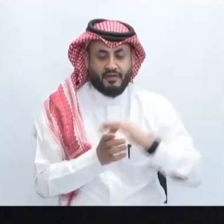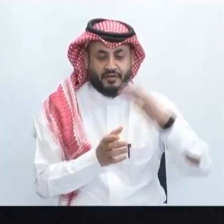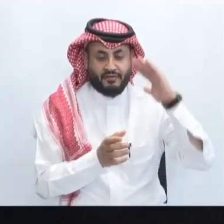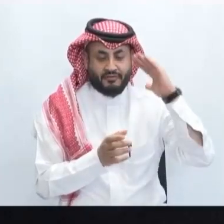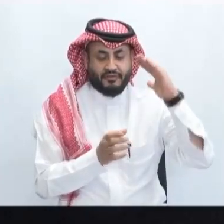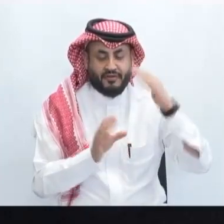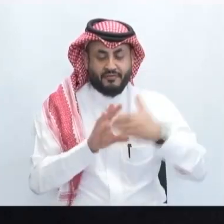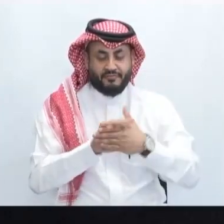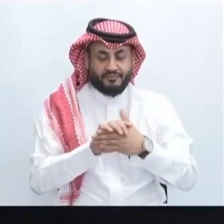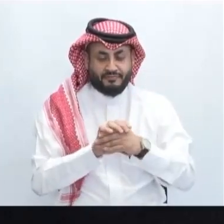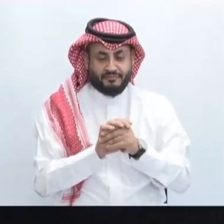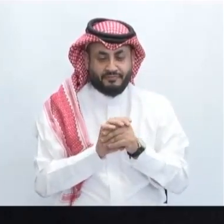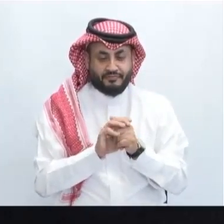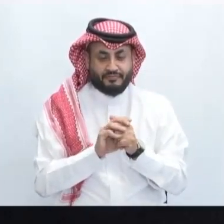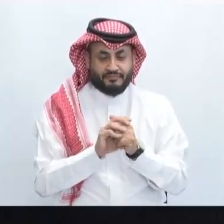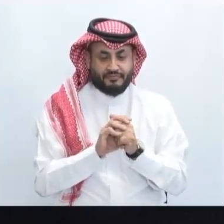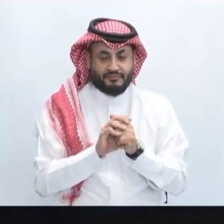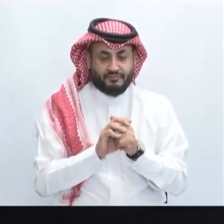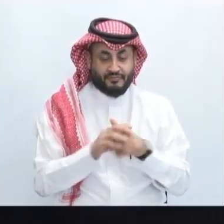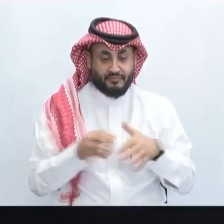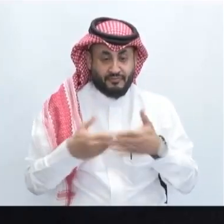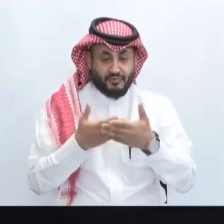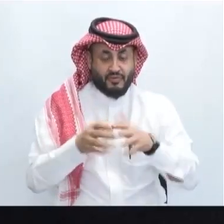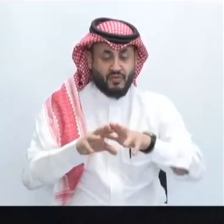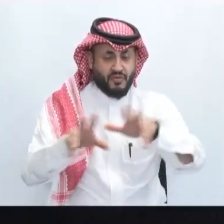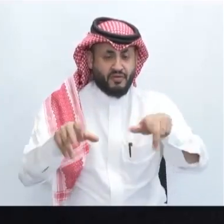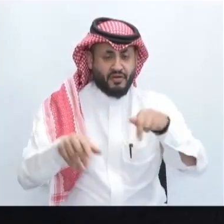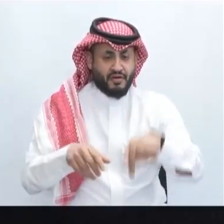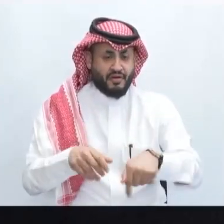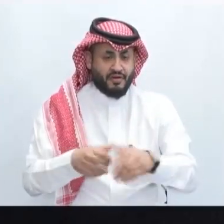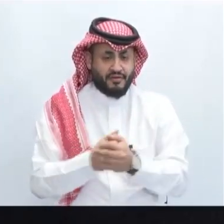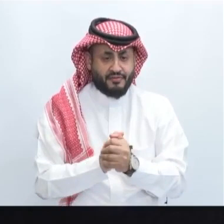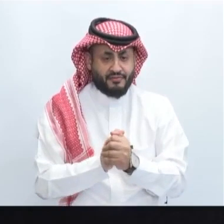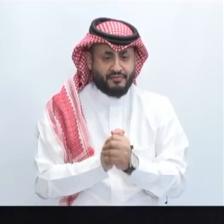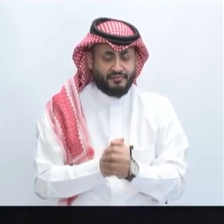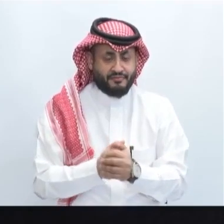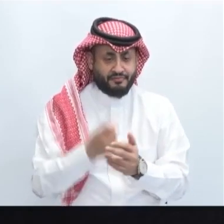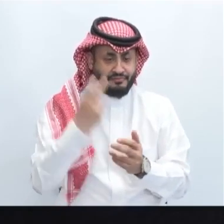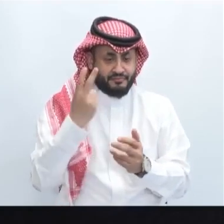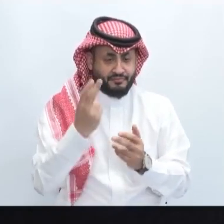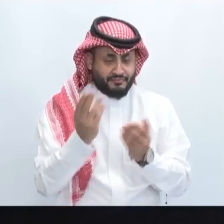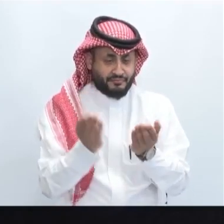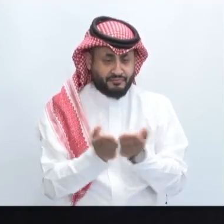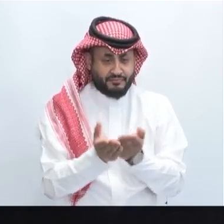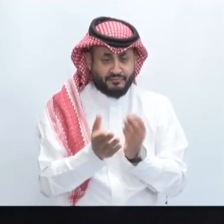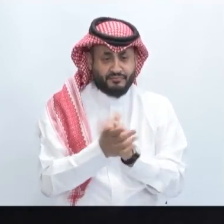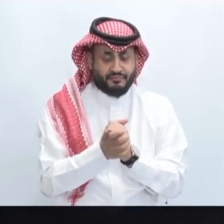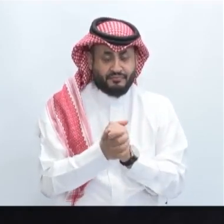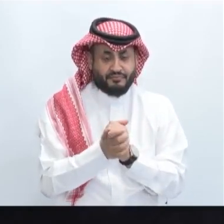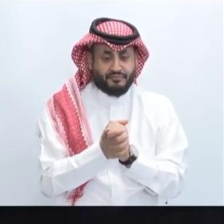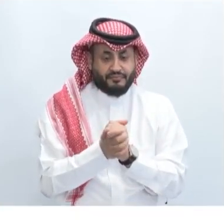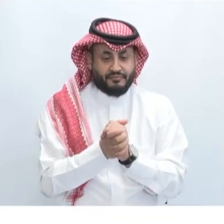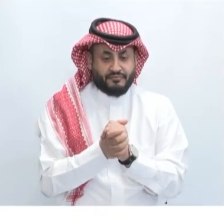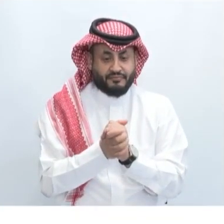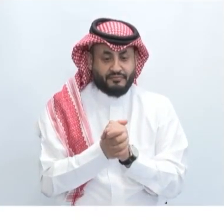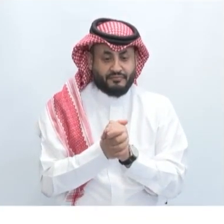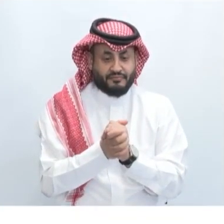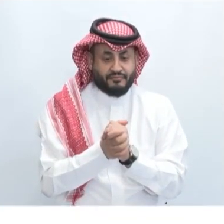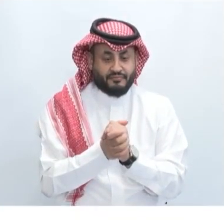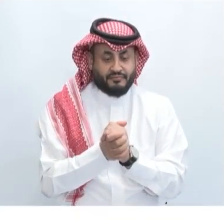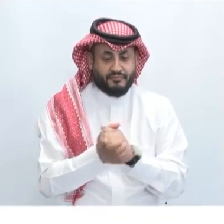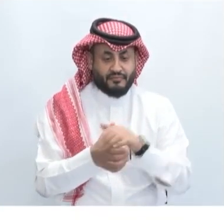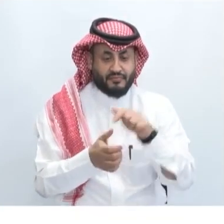Assalamu alaikum wa rahmatullahi wa barakatuh. Welcome everyone in today's class for the second elementary grade.